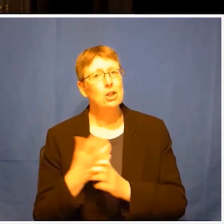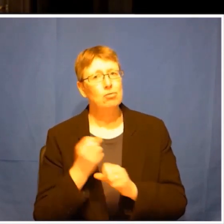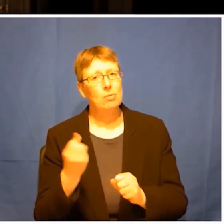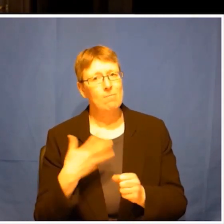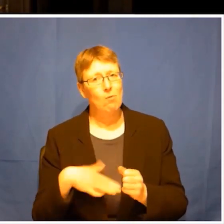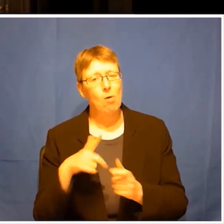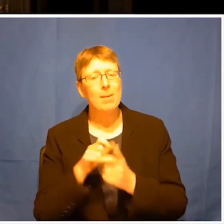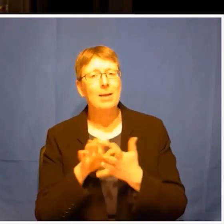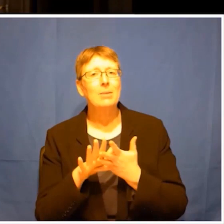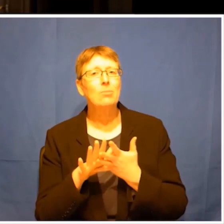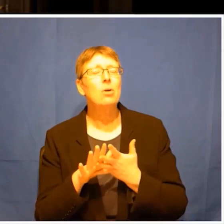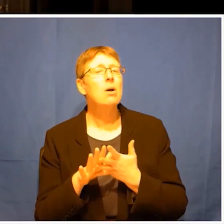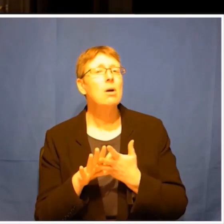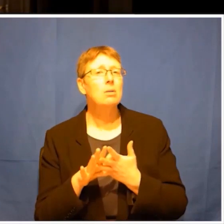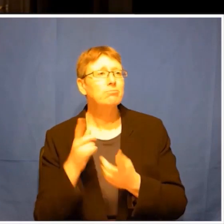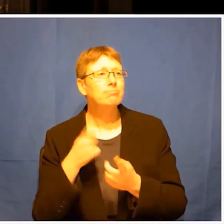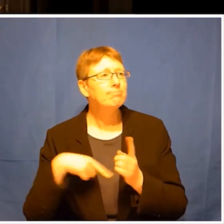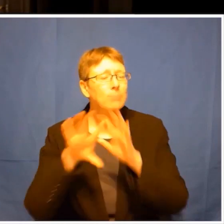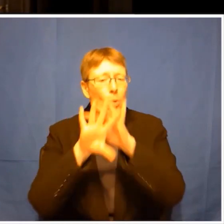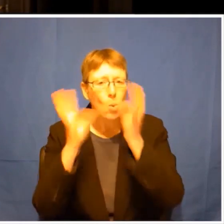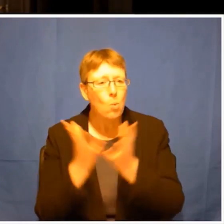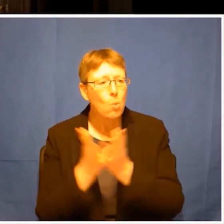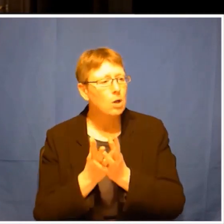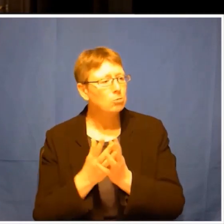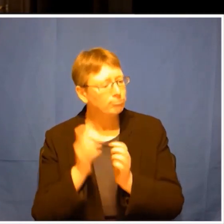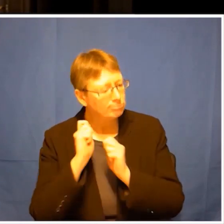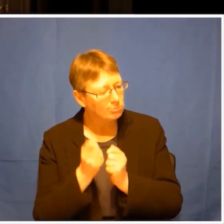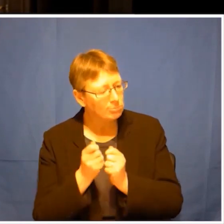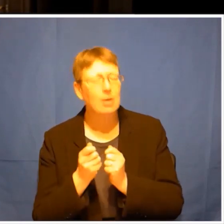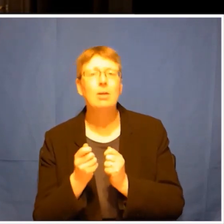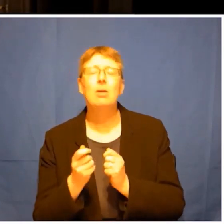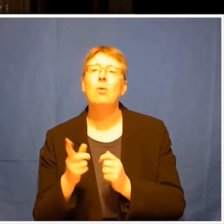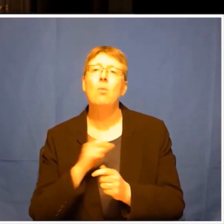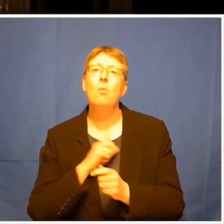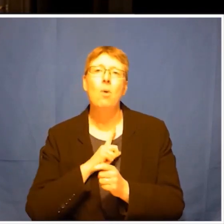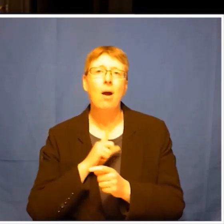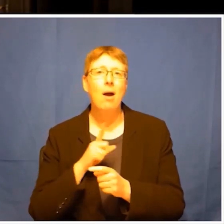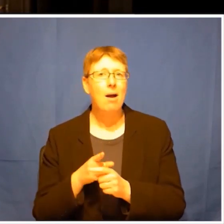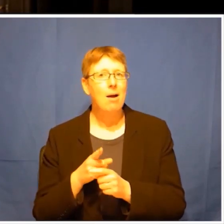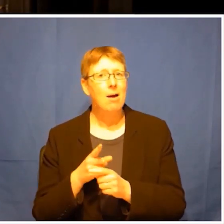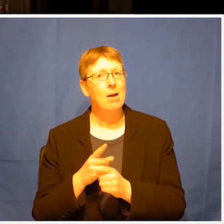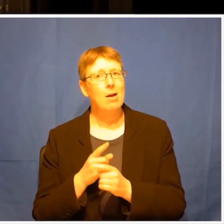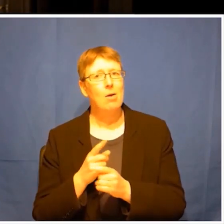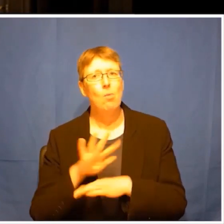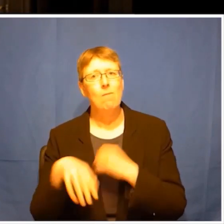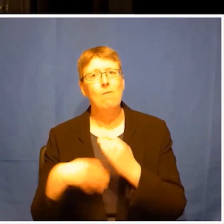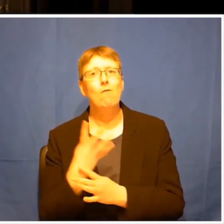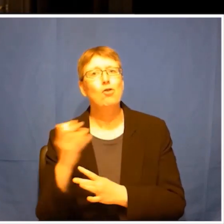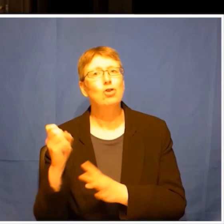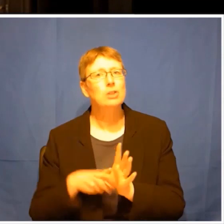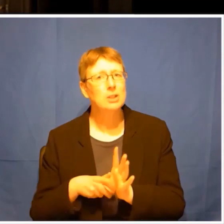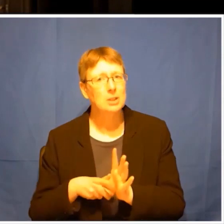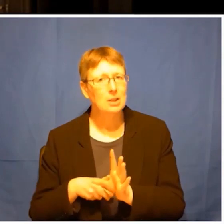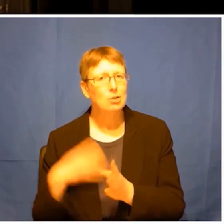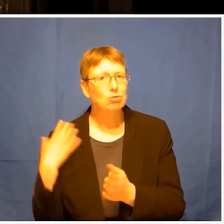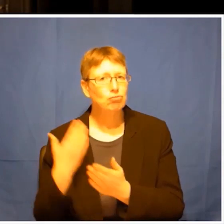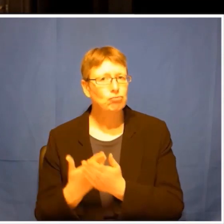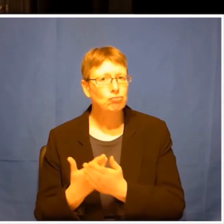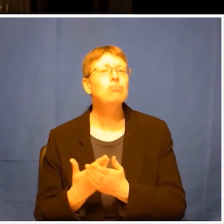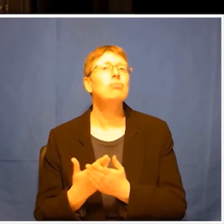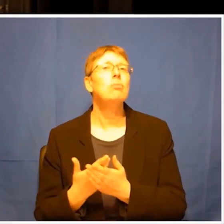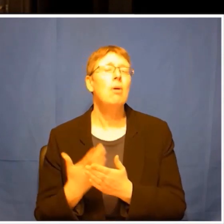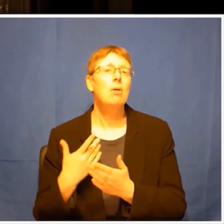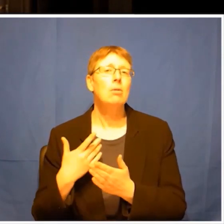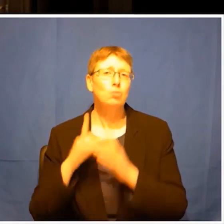degrees are respected all over the world, and rightly so. That respect is earned from over 400 years of heritage here at